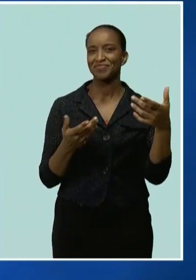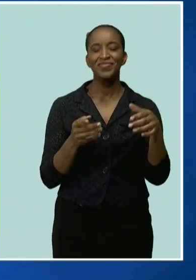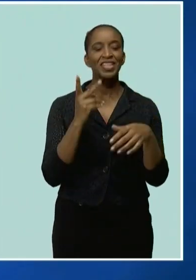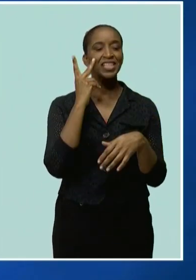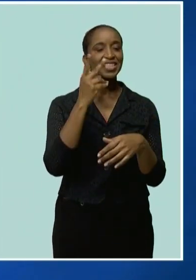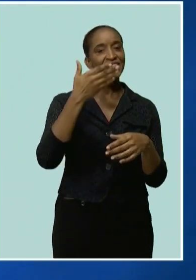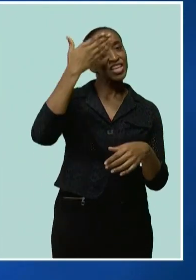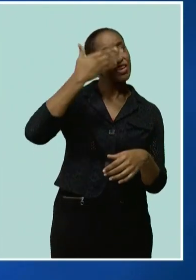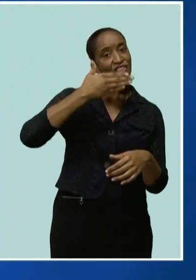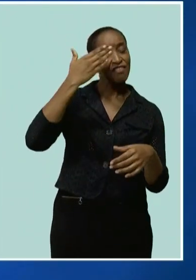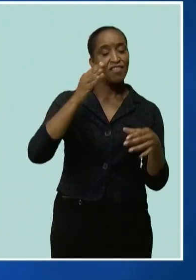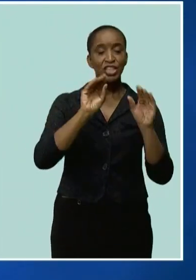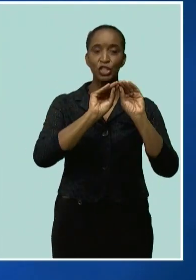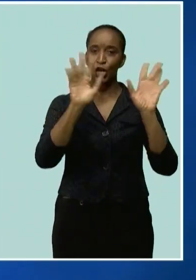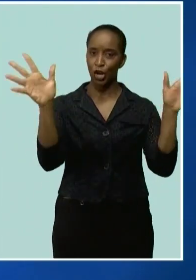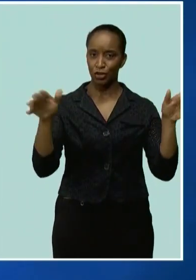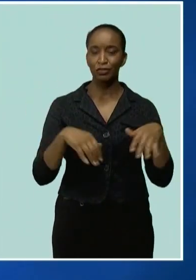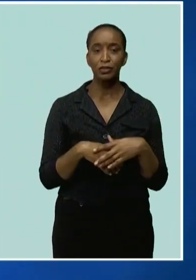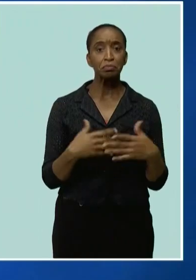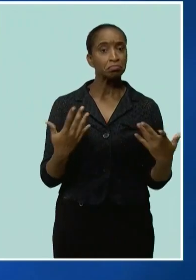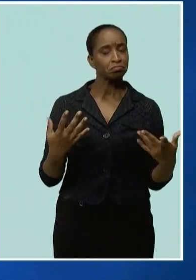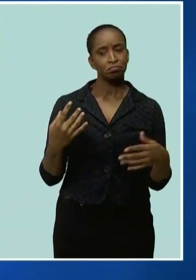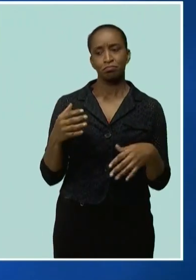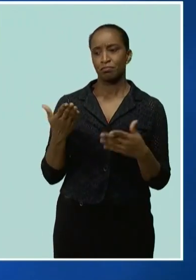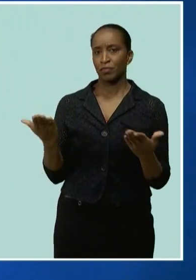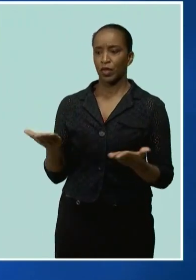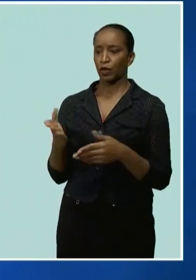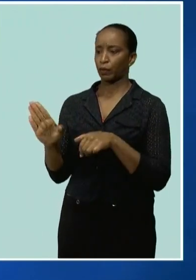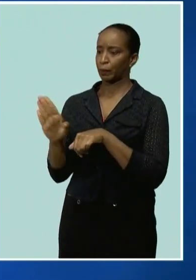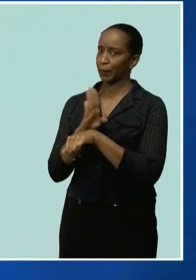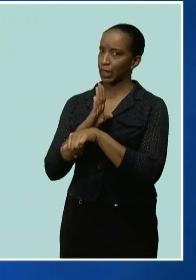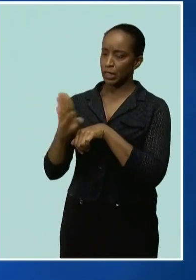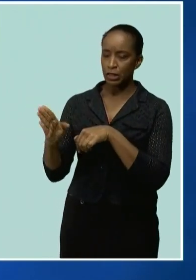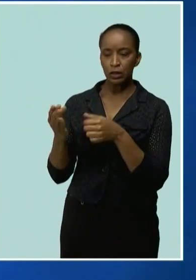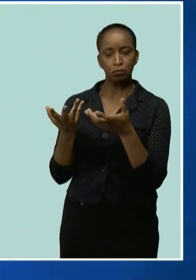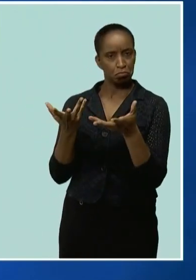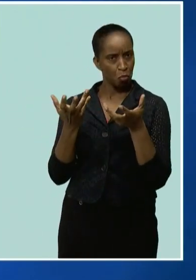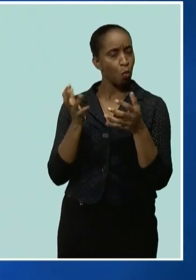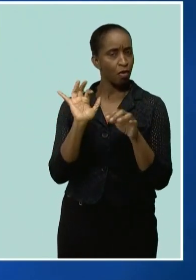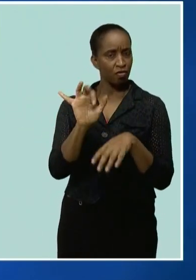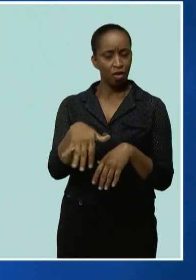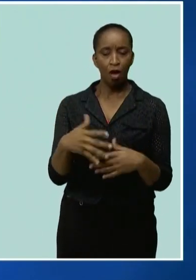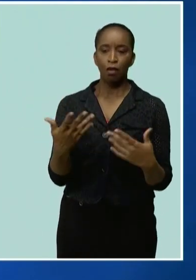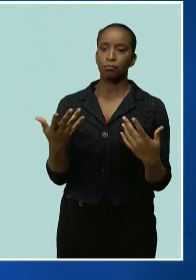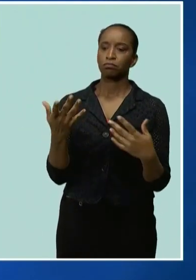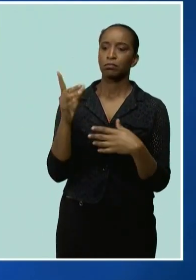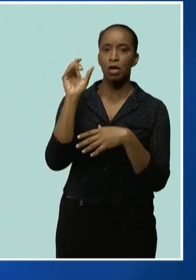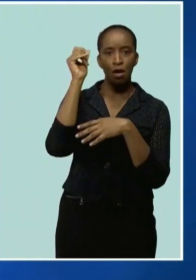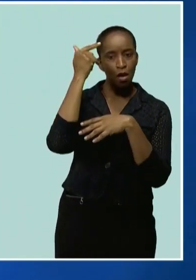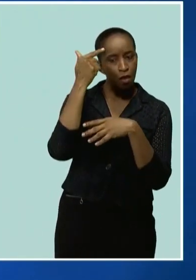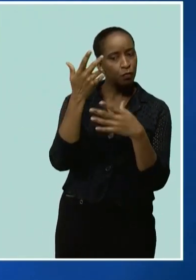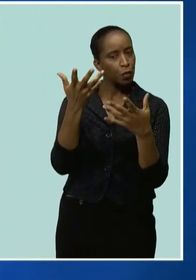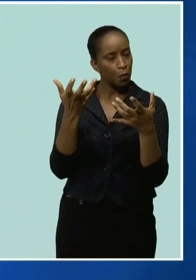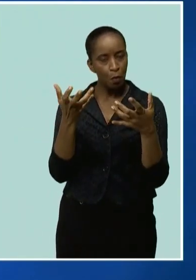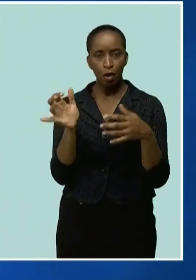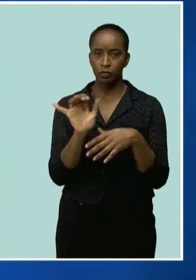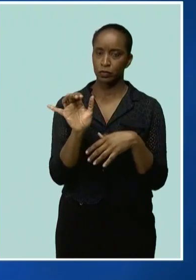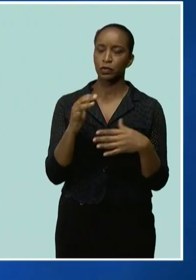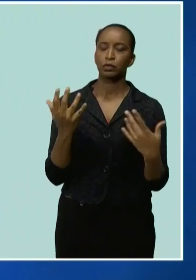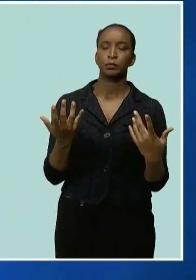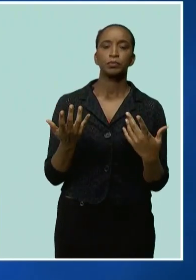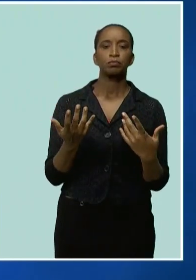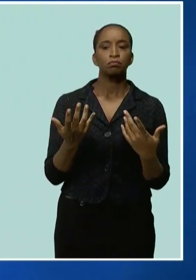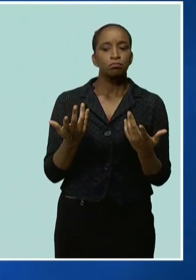has voiced support. As recently as last week, the Minister of Small Business attended a workshop and it was voiced they are in